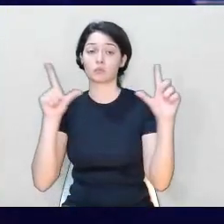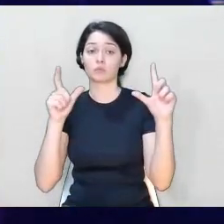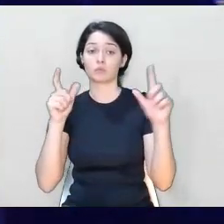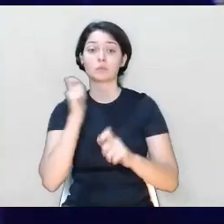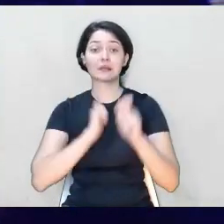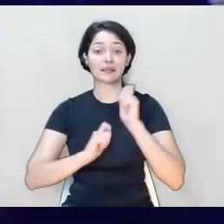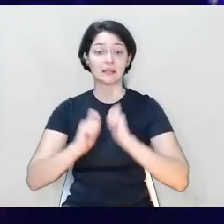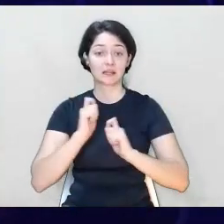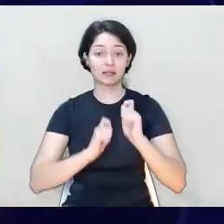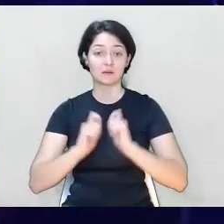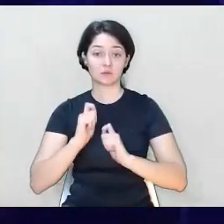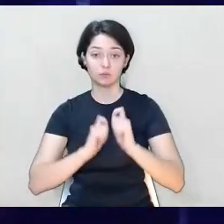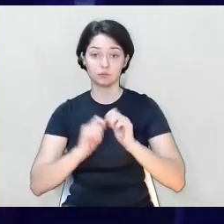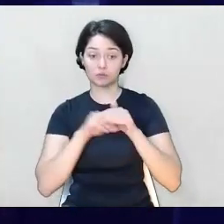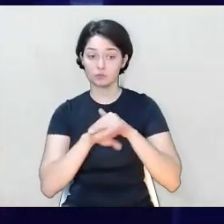about